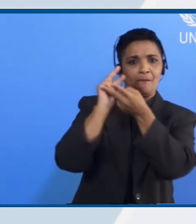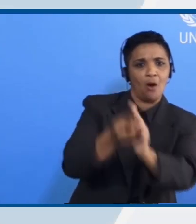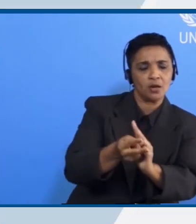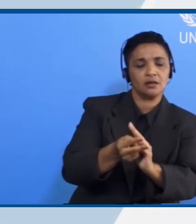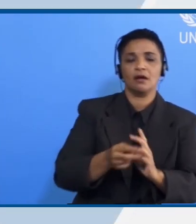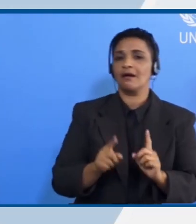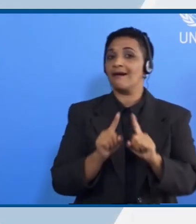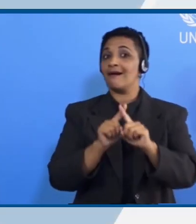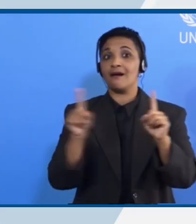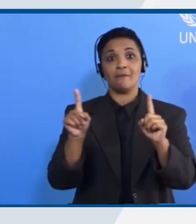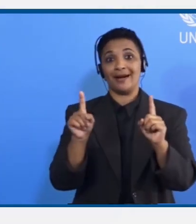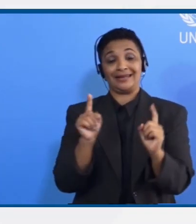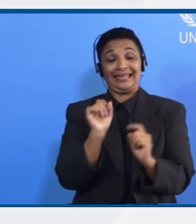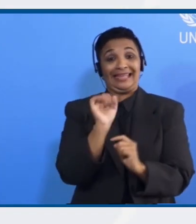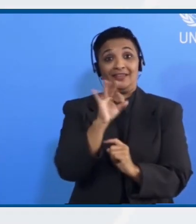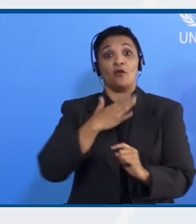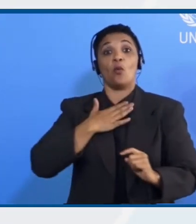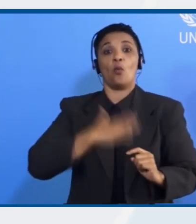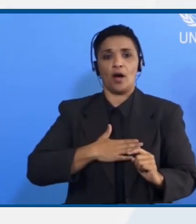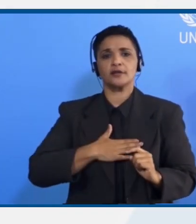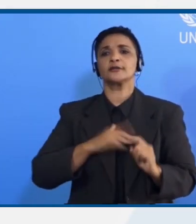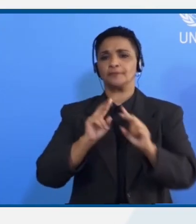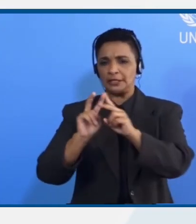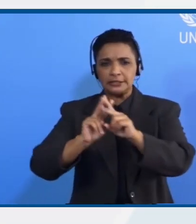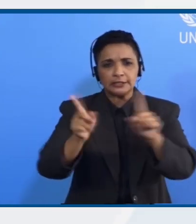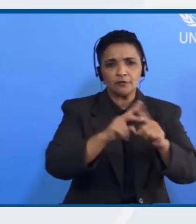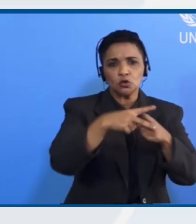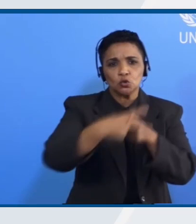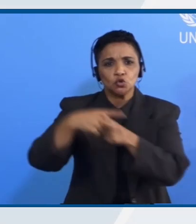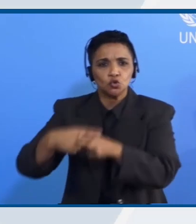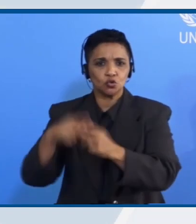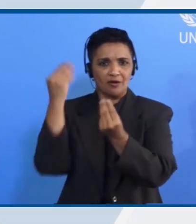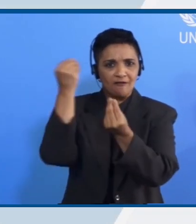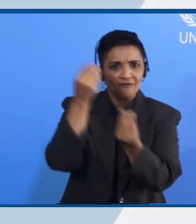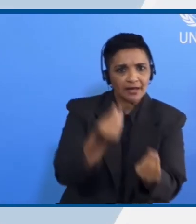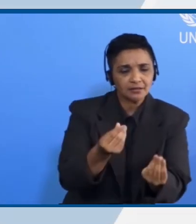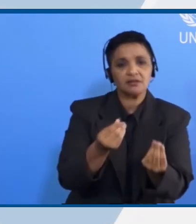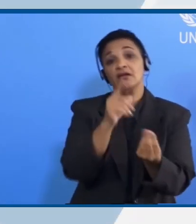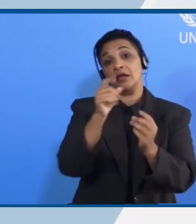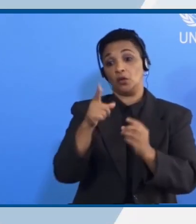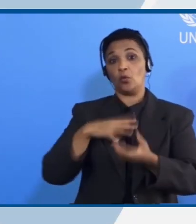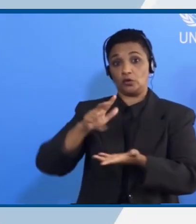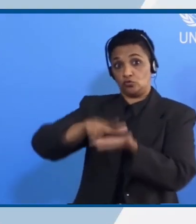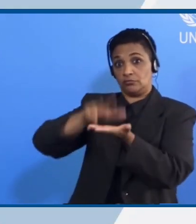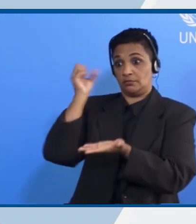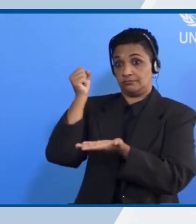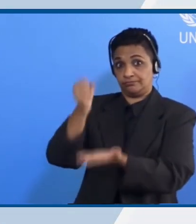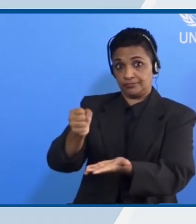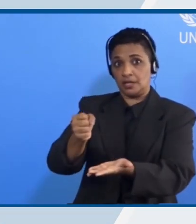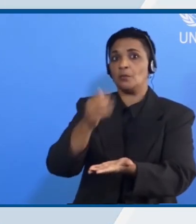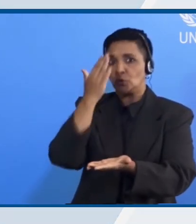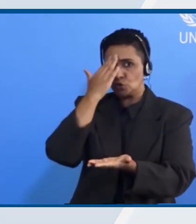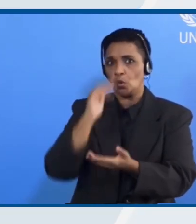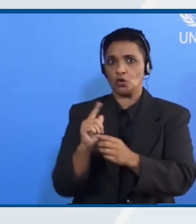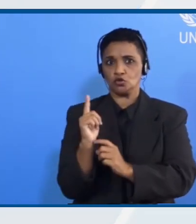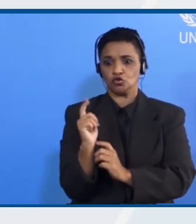the departure point is if you want to have these types of financial instruments, you need government to have, if you want to issue a green bond, you need to be able to issue a regular bond to